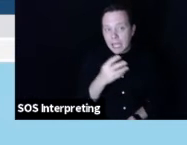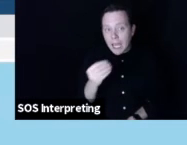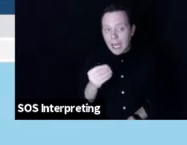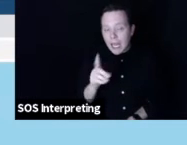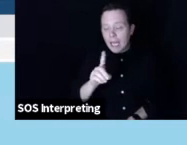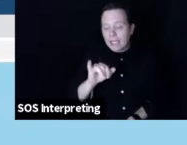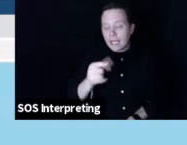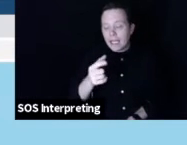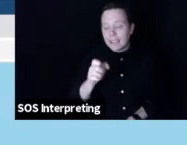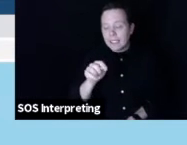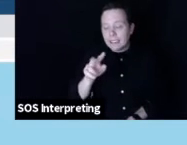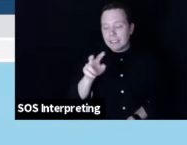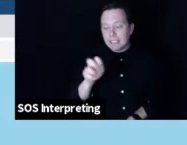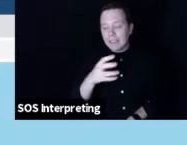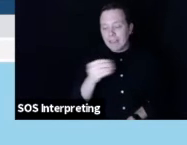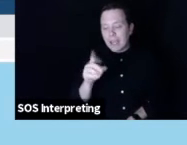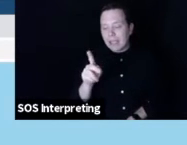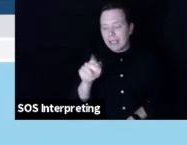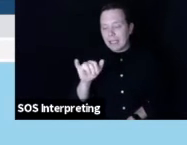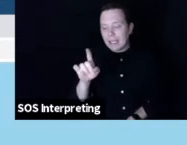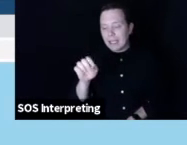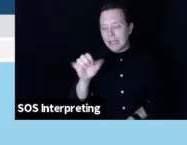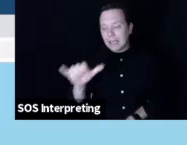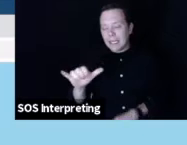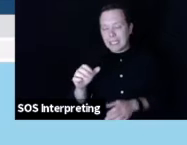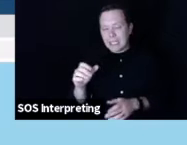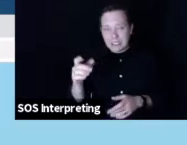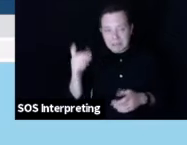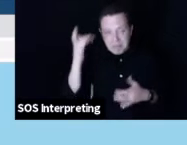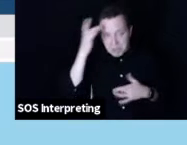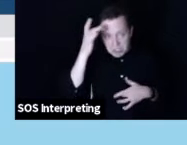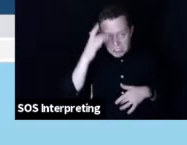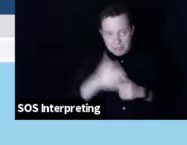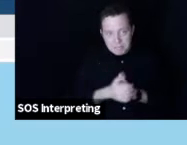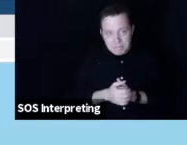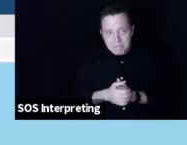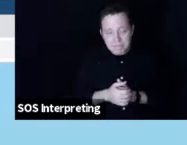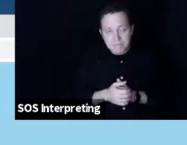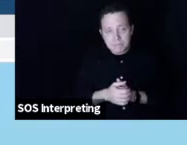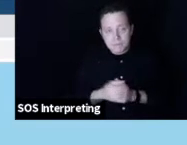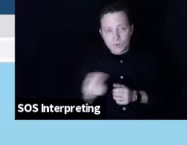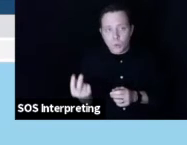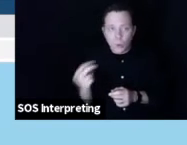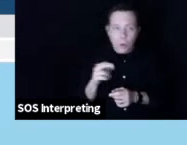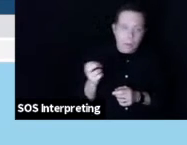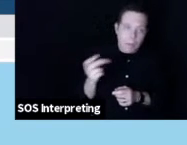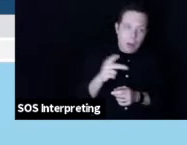Digestive and Kidney Diseases. So going back to the Medline Plus page,